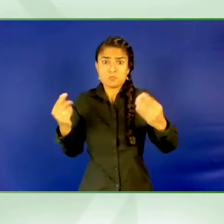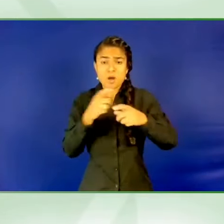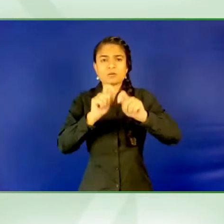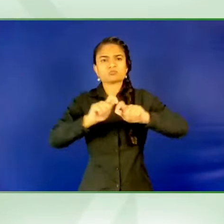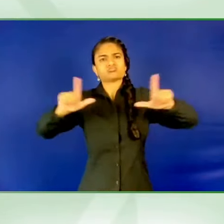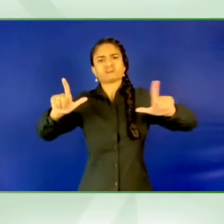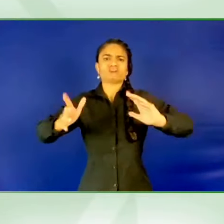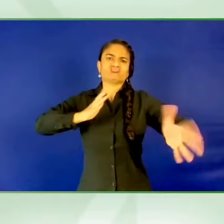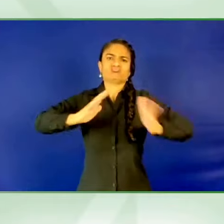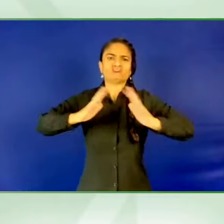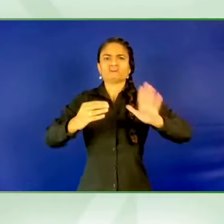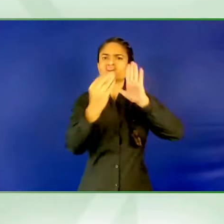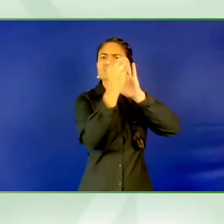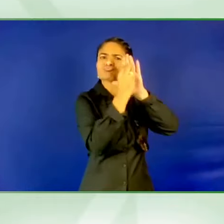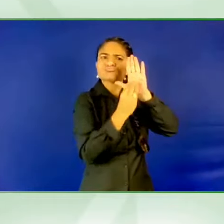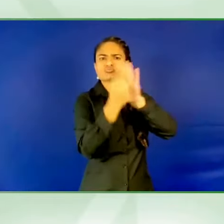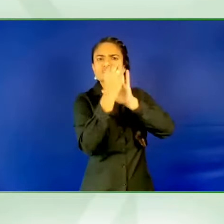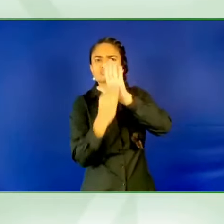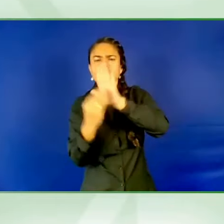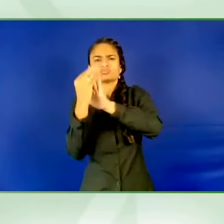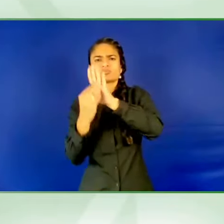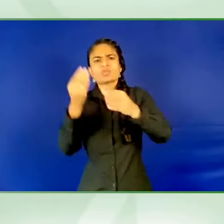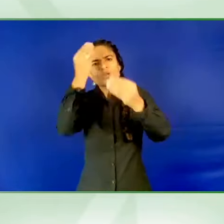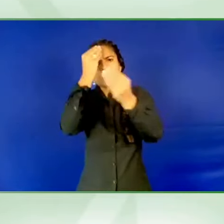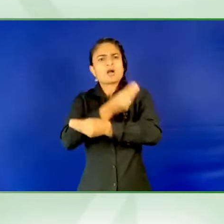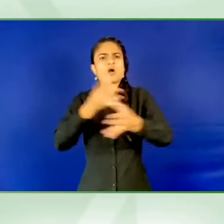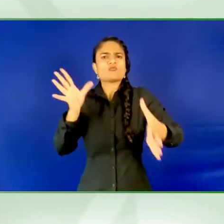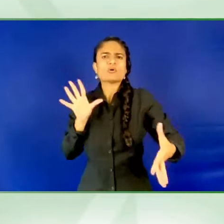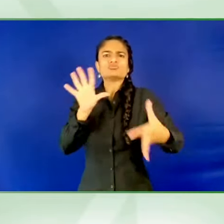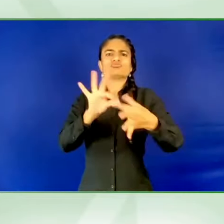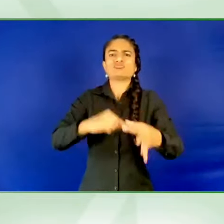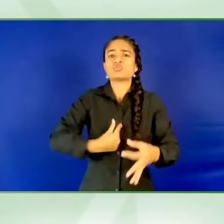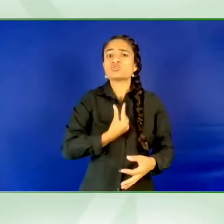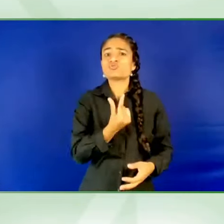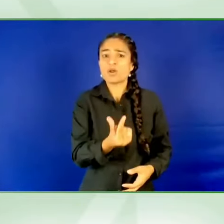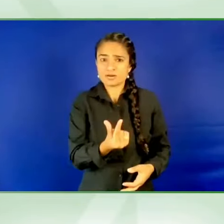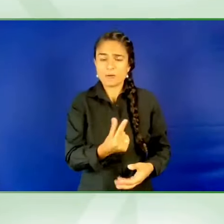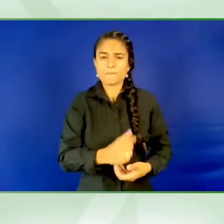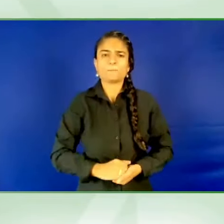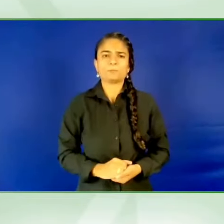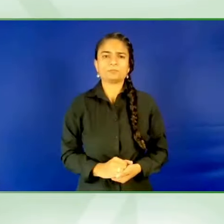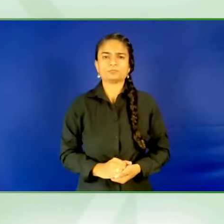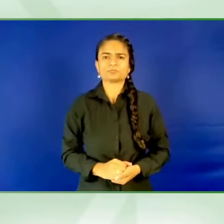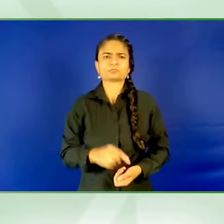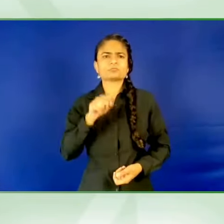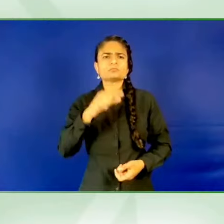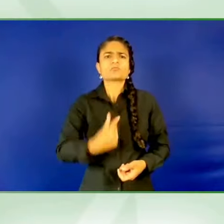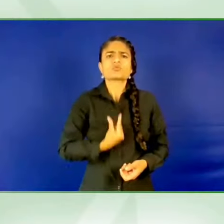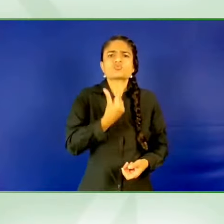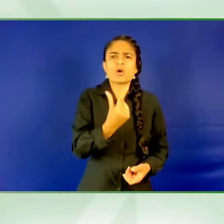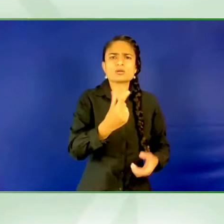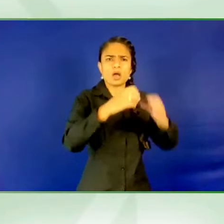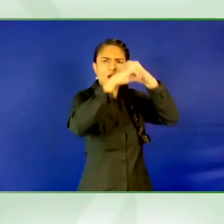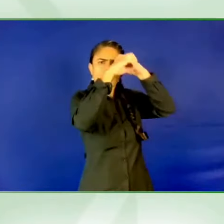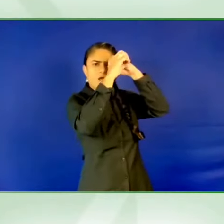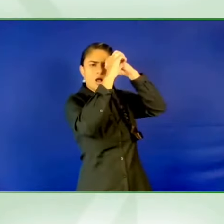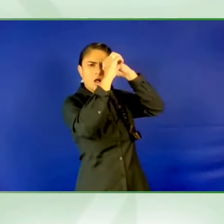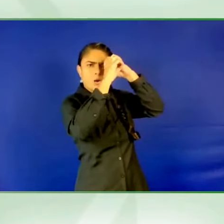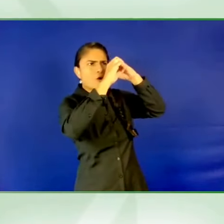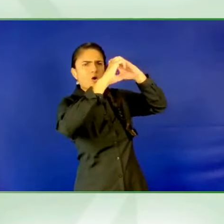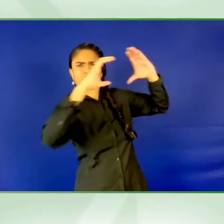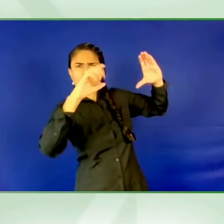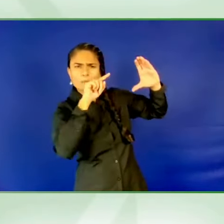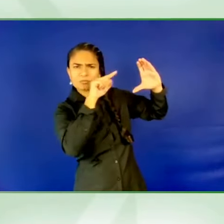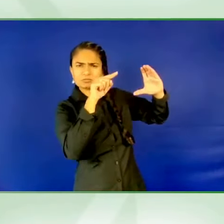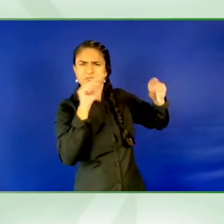in astrophysics, but sometimes they cannot have access to the workplace. So I would say that those are things that